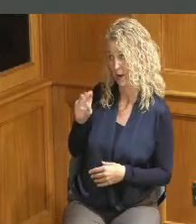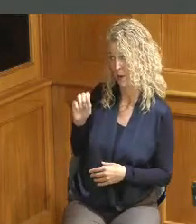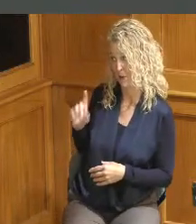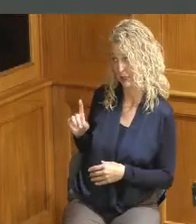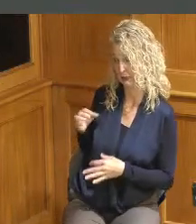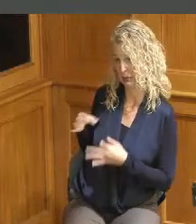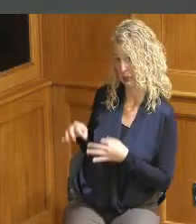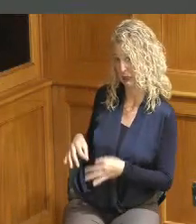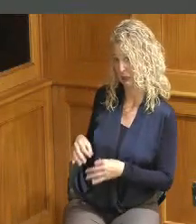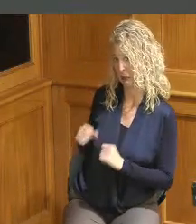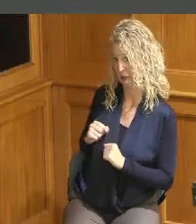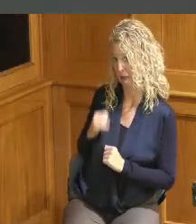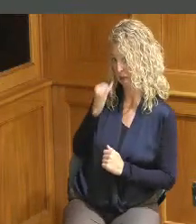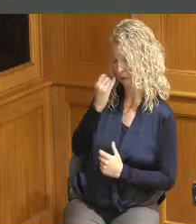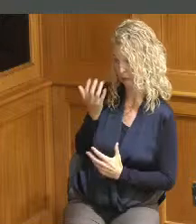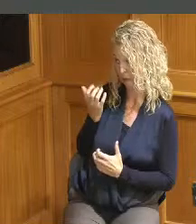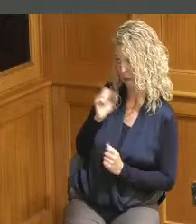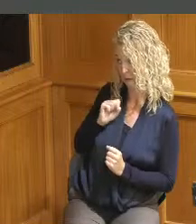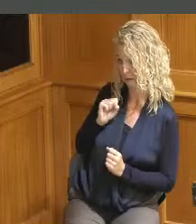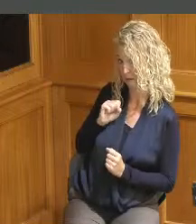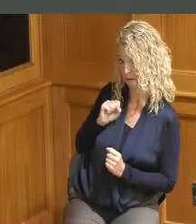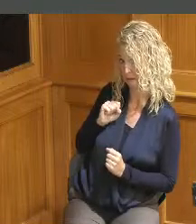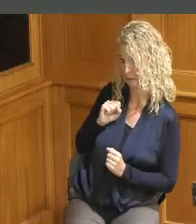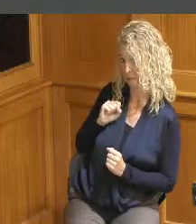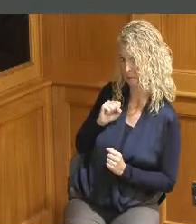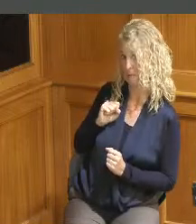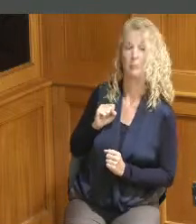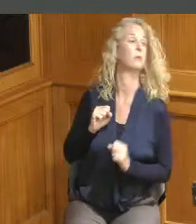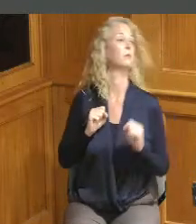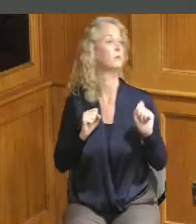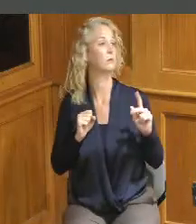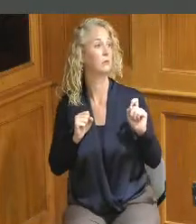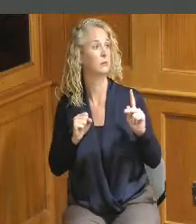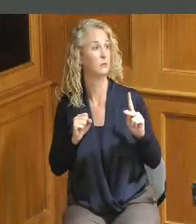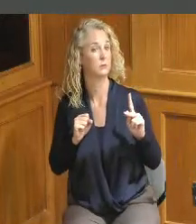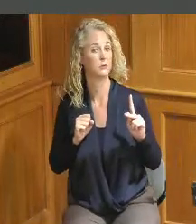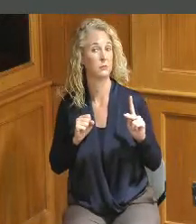board through it in a little bit more detail. Okay.